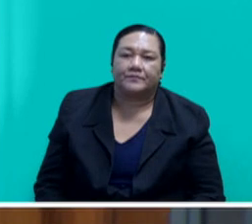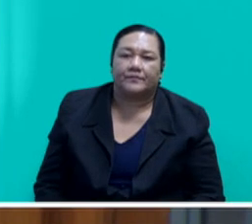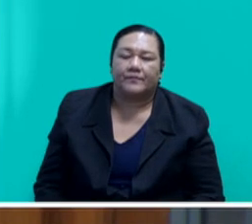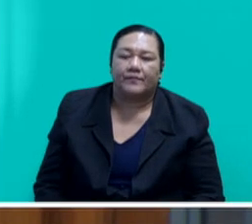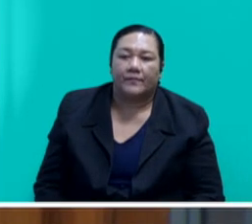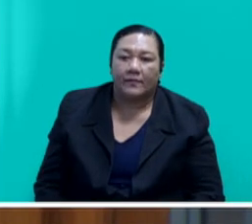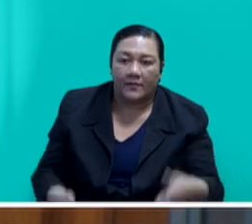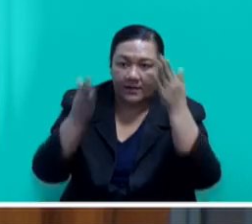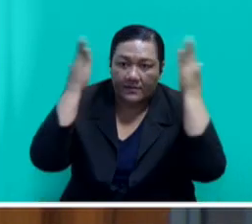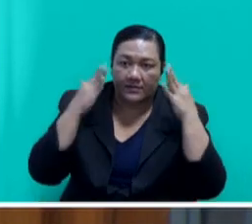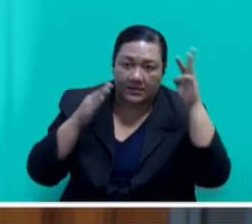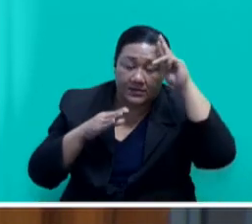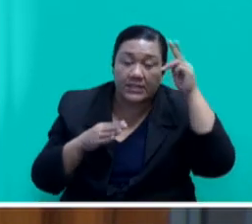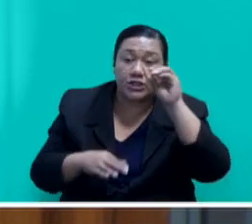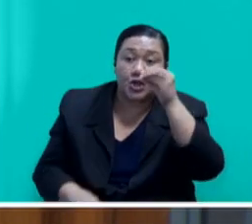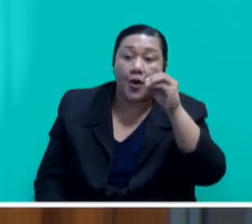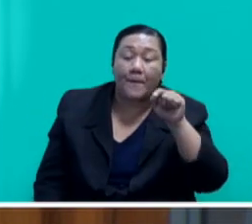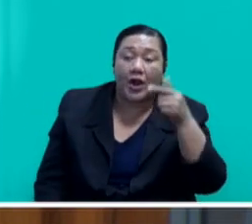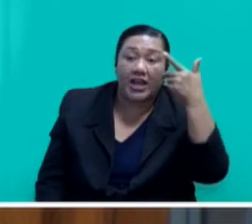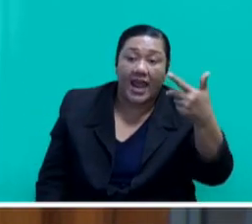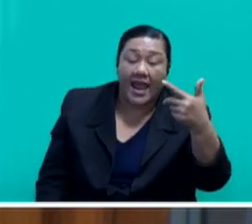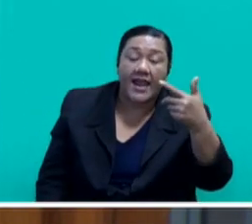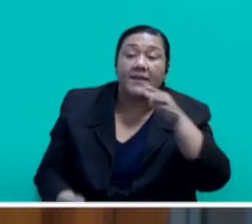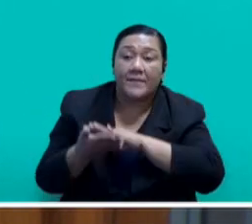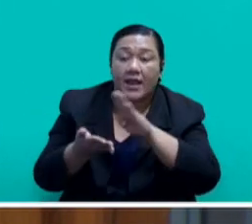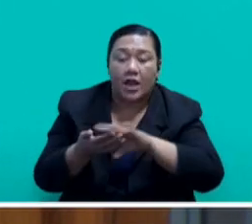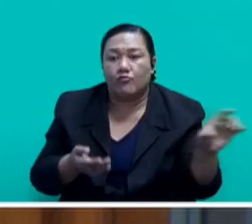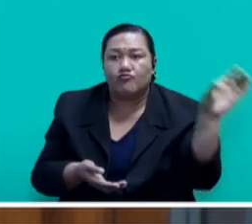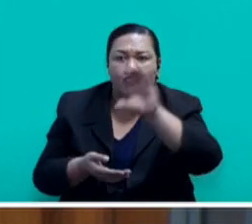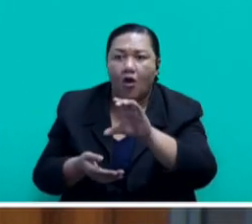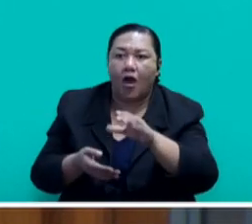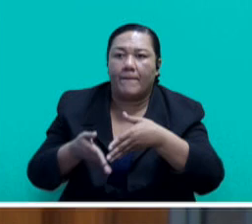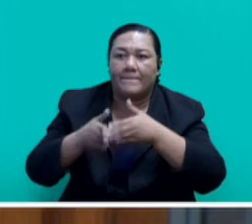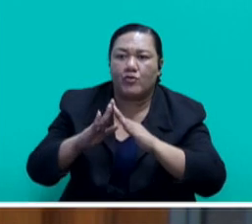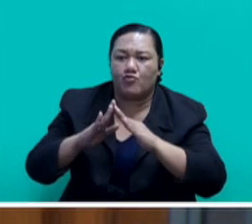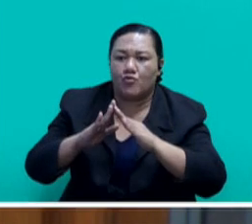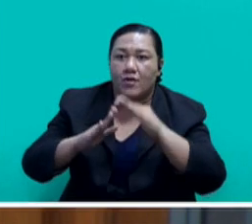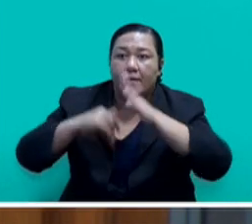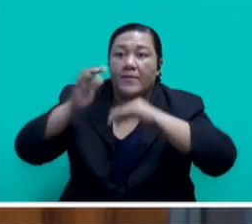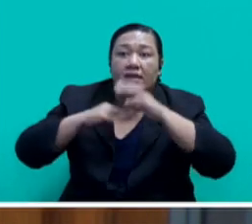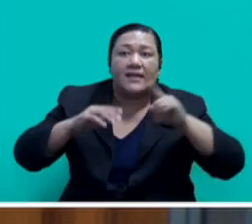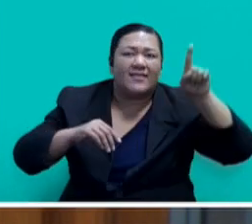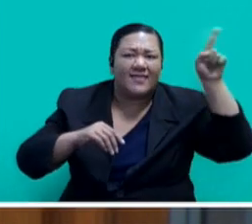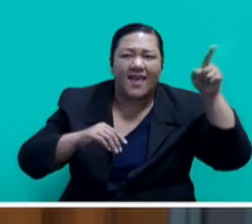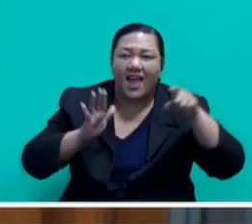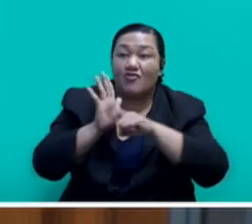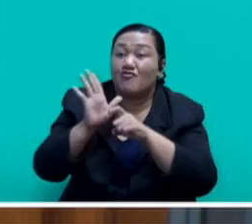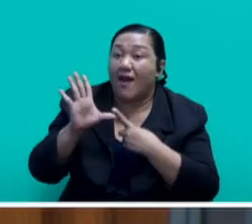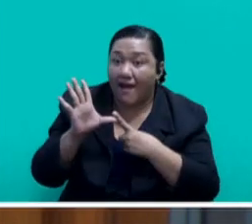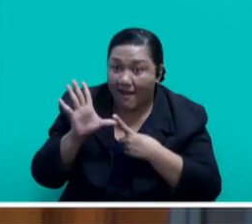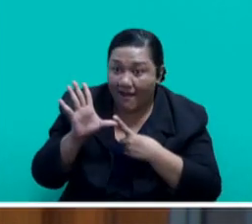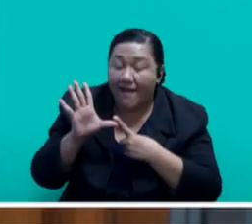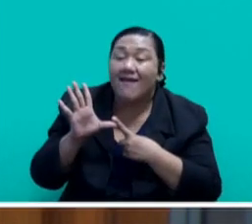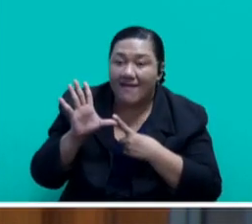sir, 0.8 million is allocated to ongoing construction of the multi-species hatchery in Ra, and this is